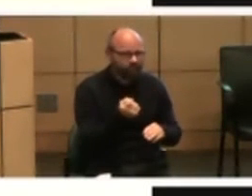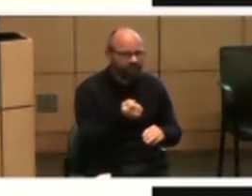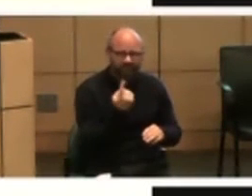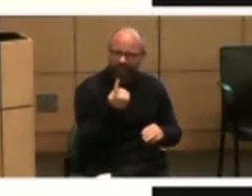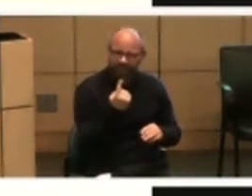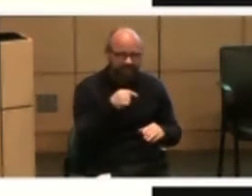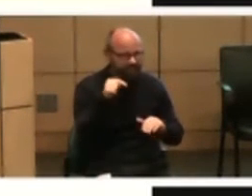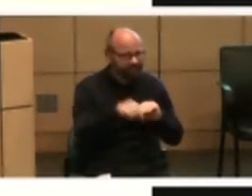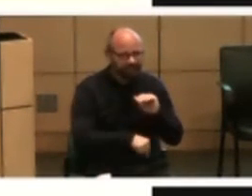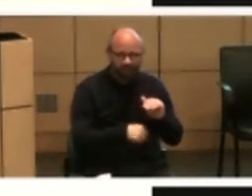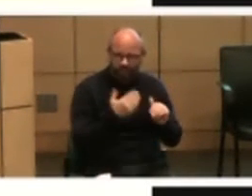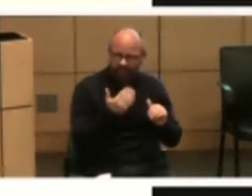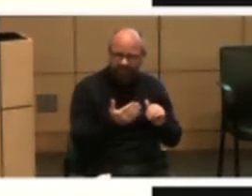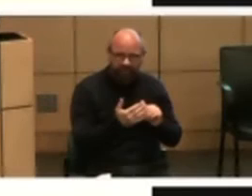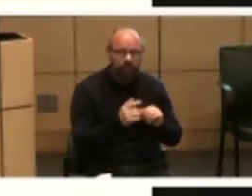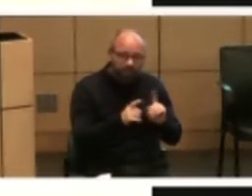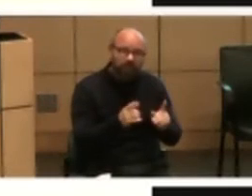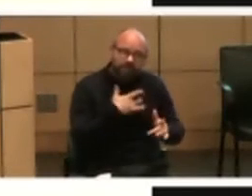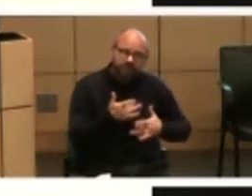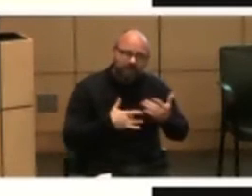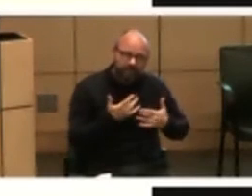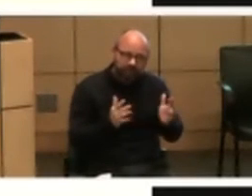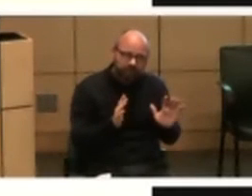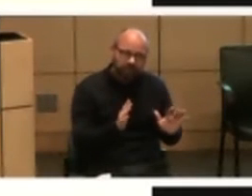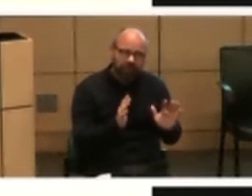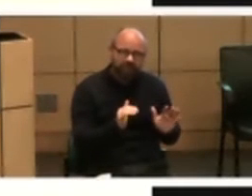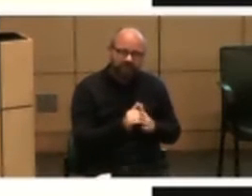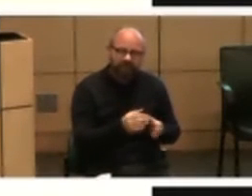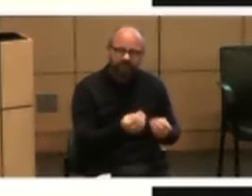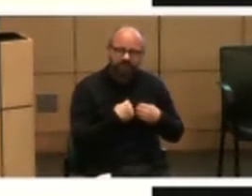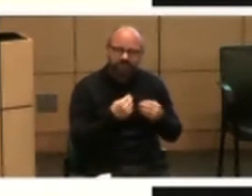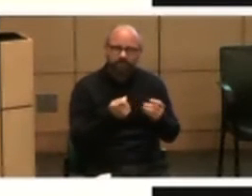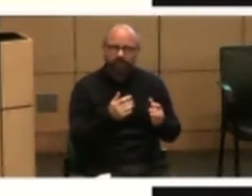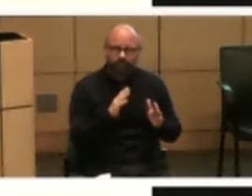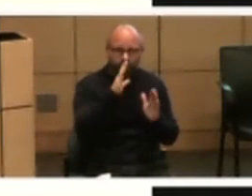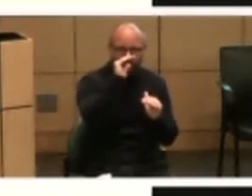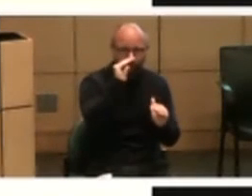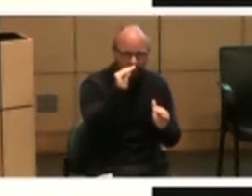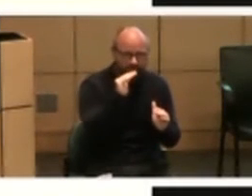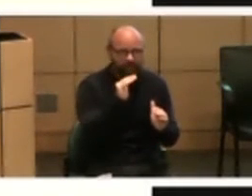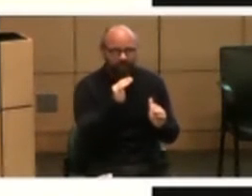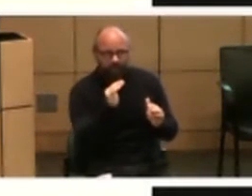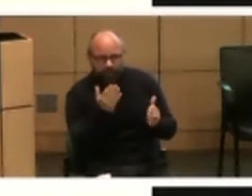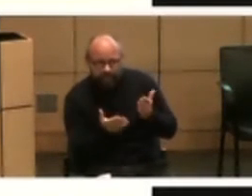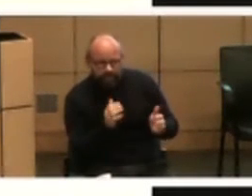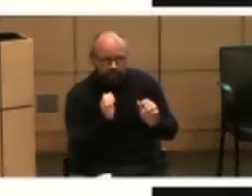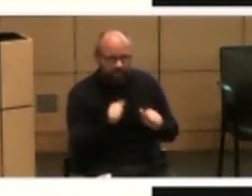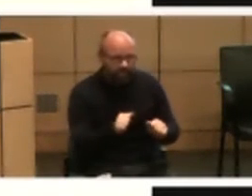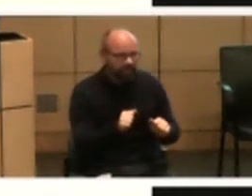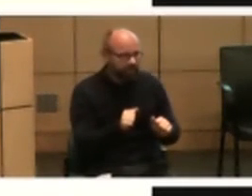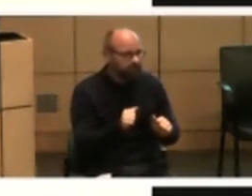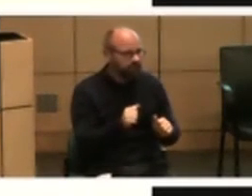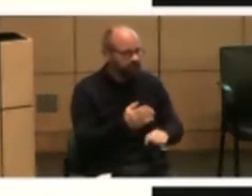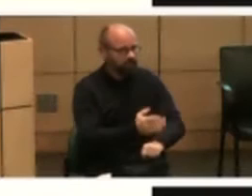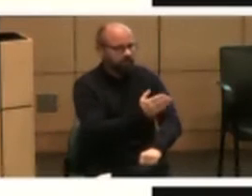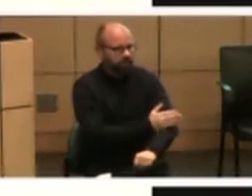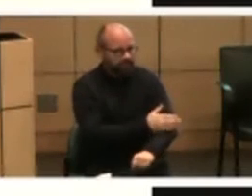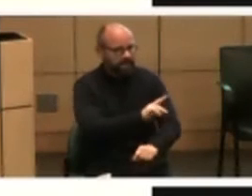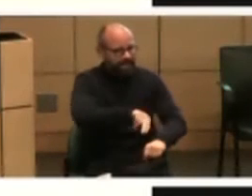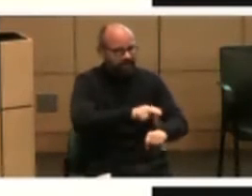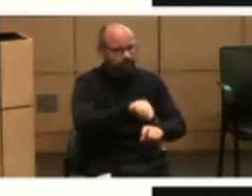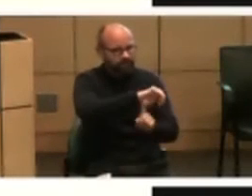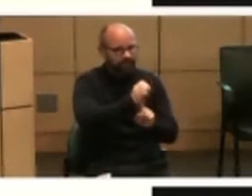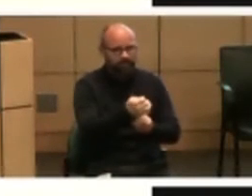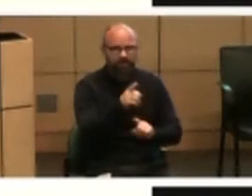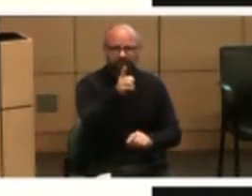it's exciting to think about those options because I think it gives us some real promise of how we might affect change in a more natural environment. Can you